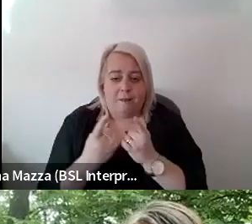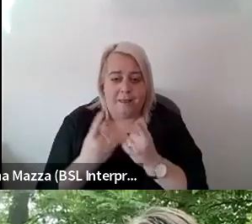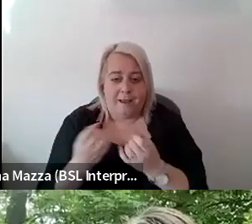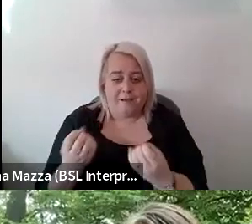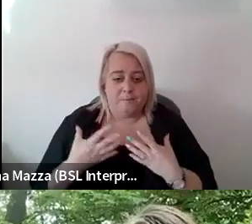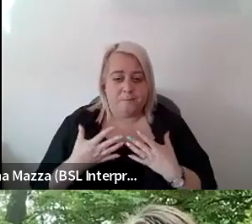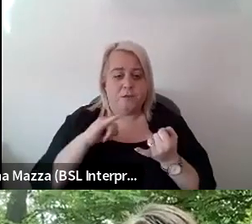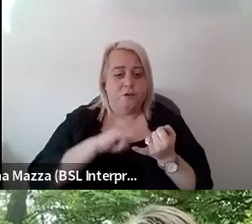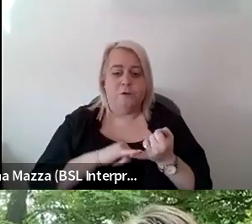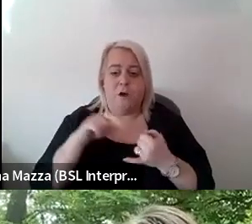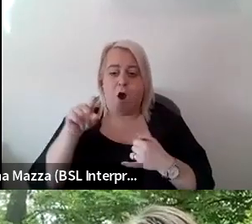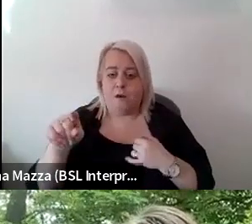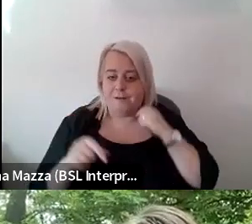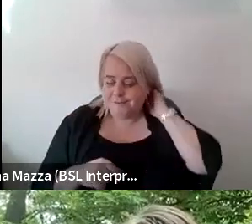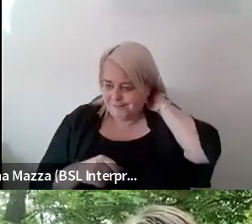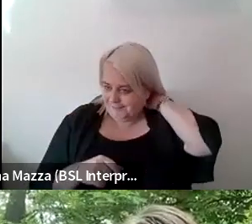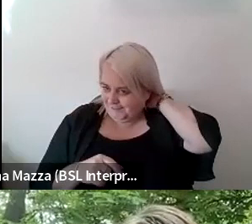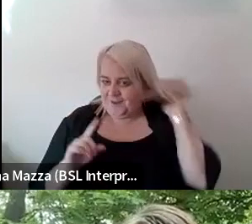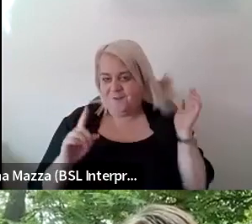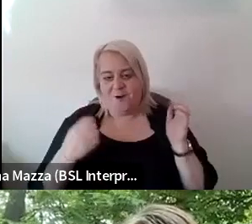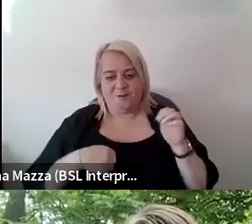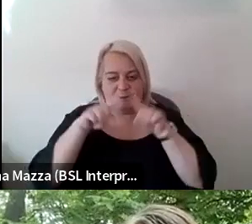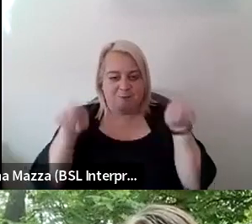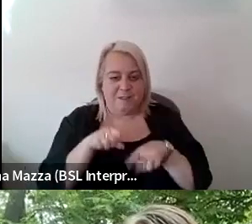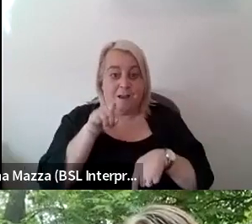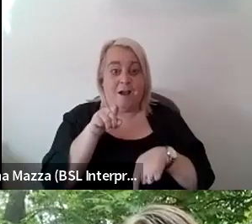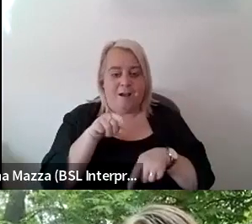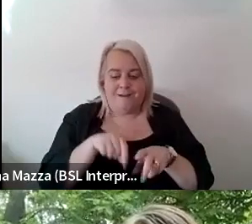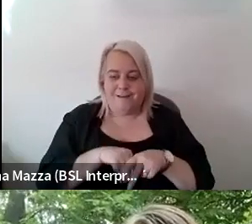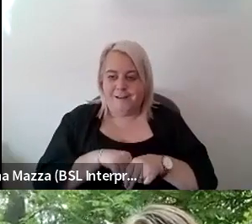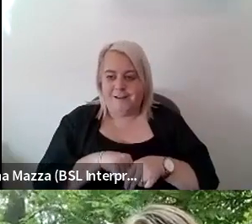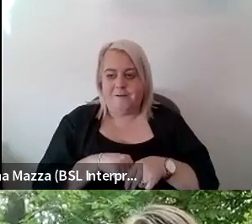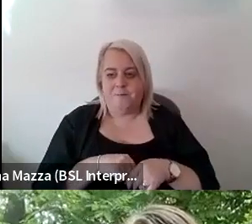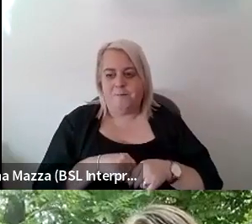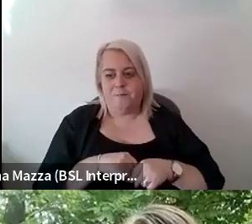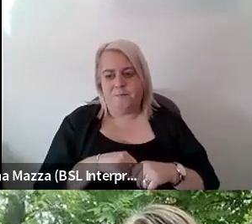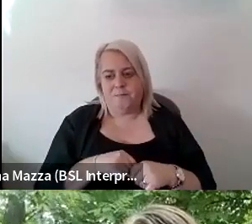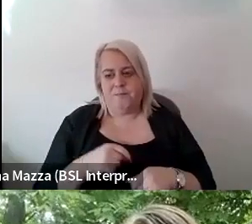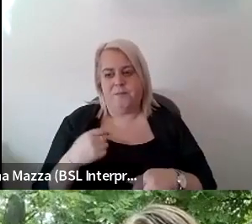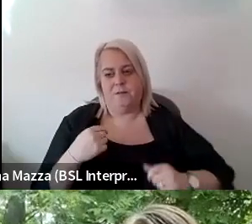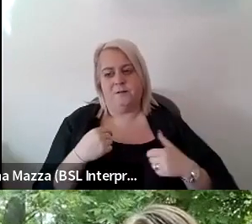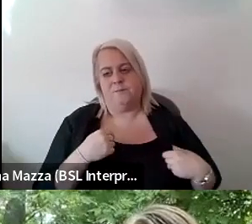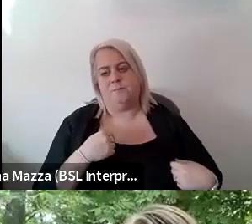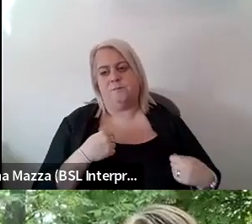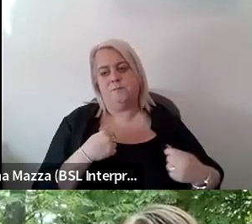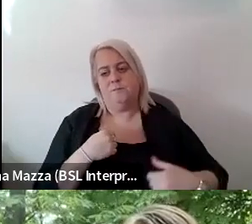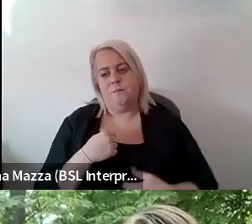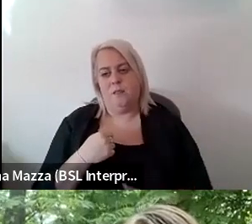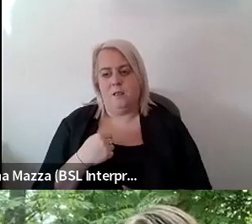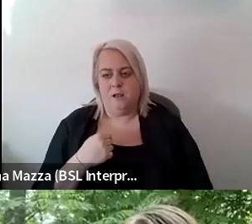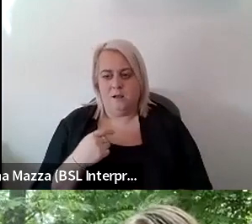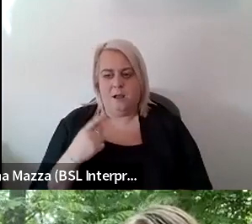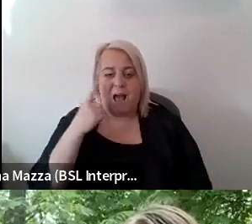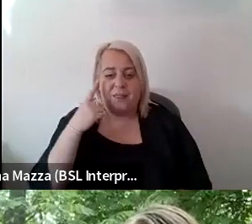with you, Siobhan, because you're first on my screen. I'd say I'd probably just